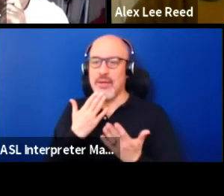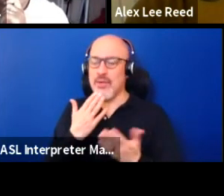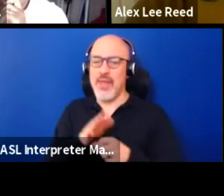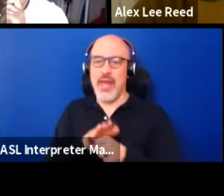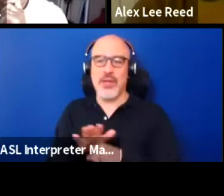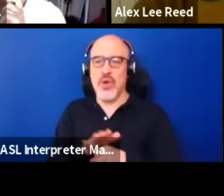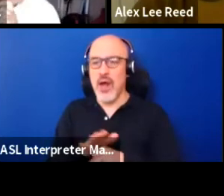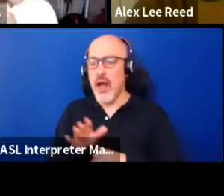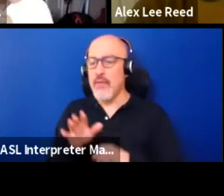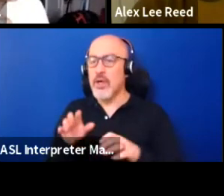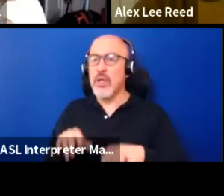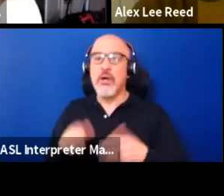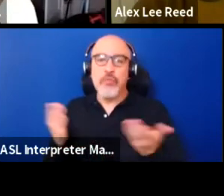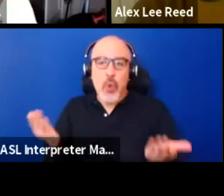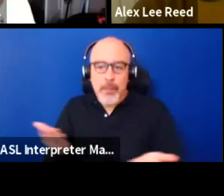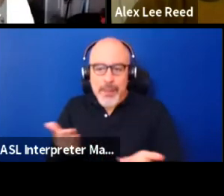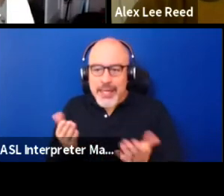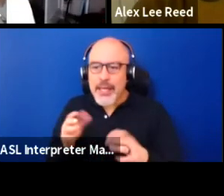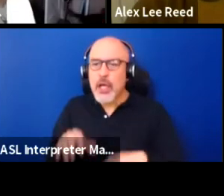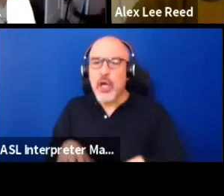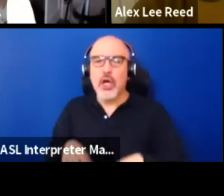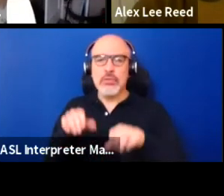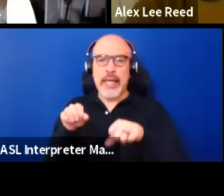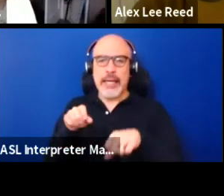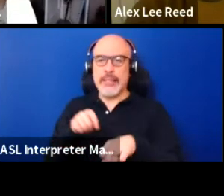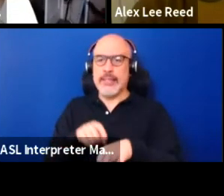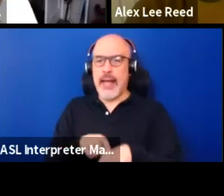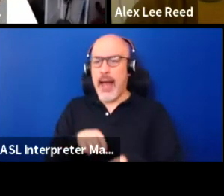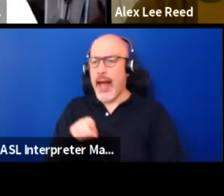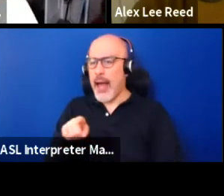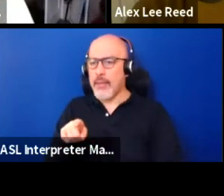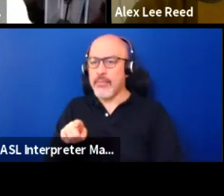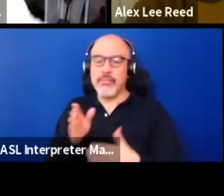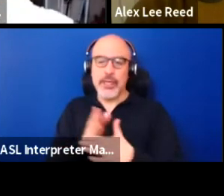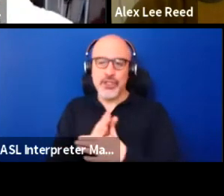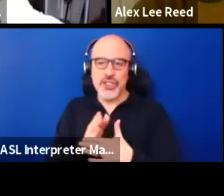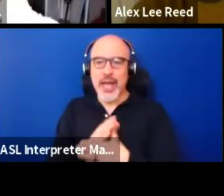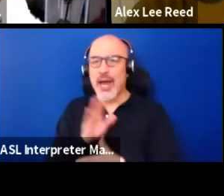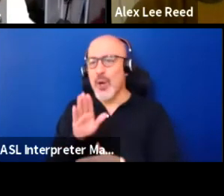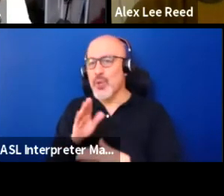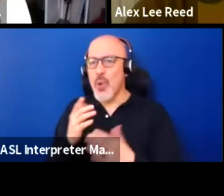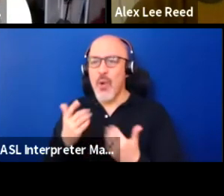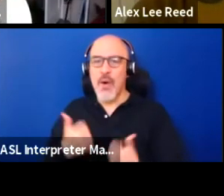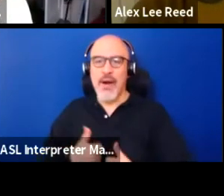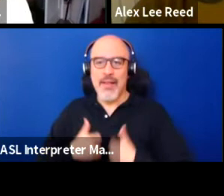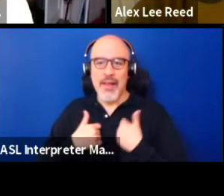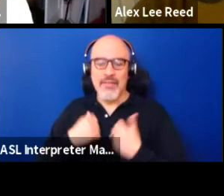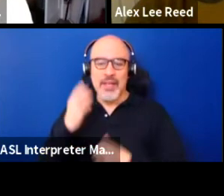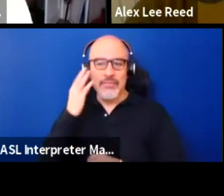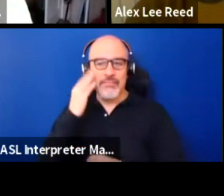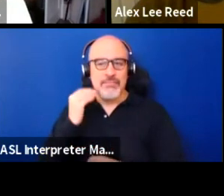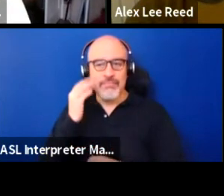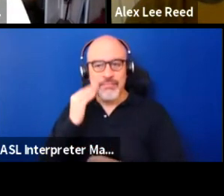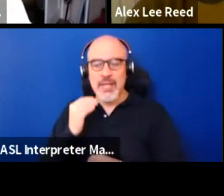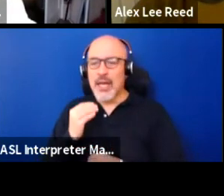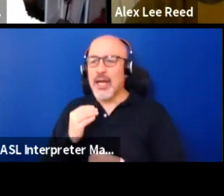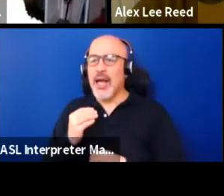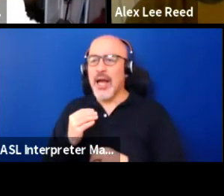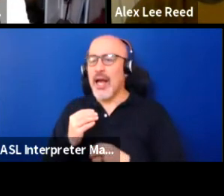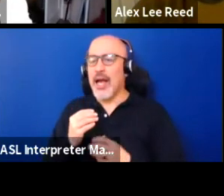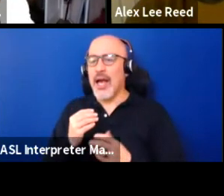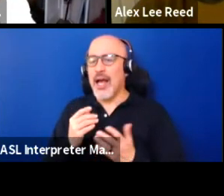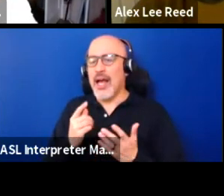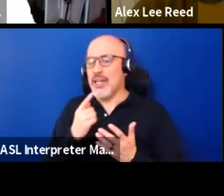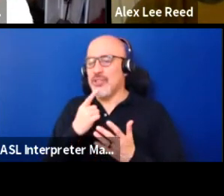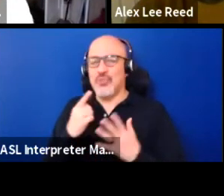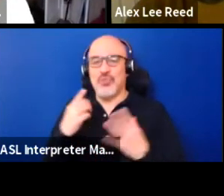the time and sharing so much of yourself and your lived experience. It's just been a joy to